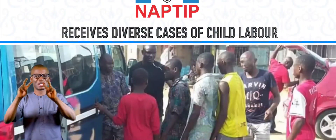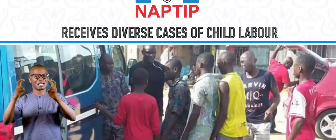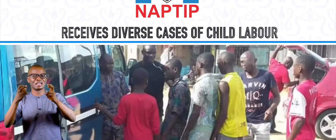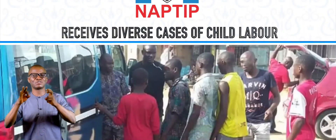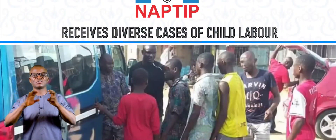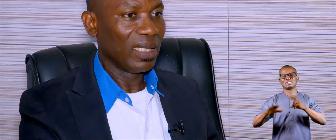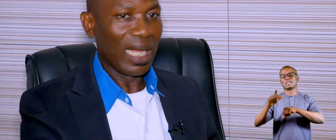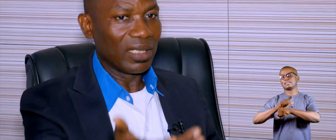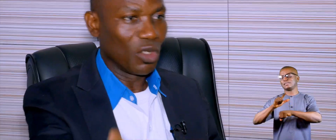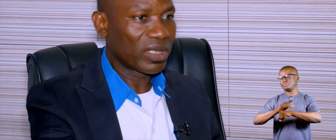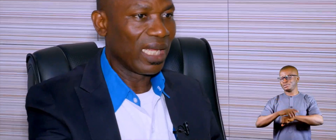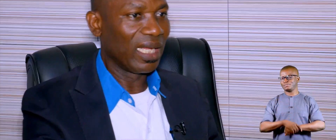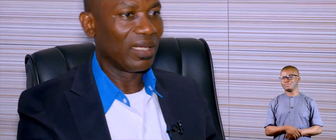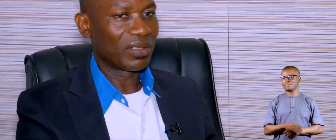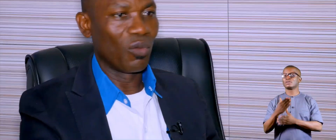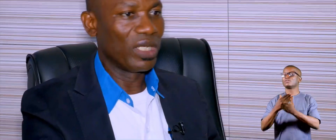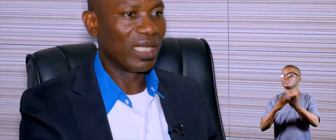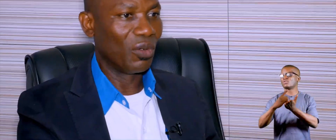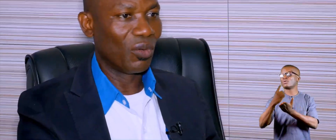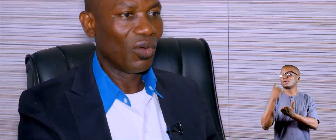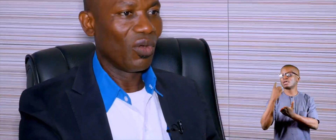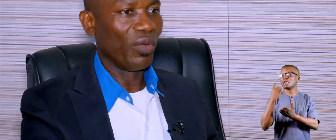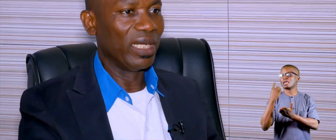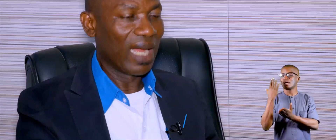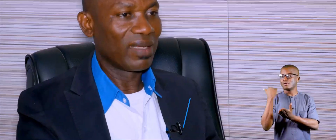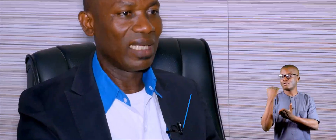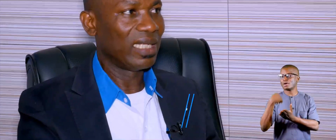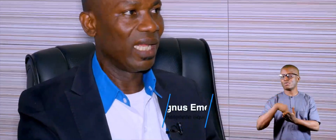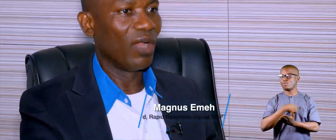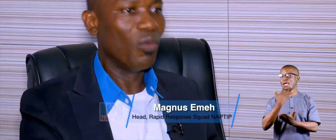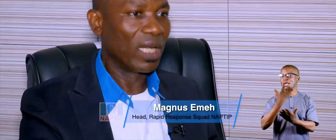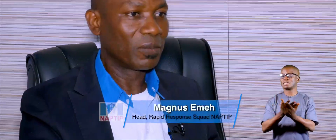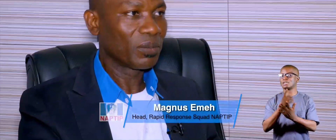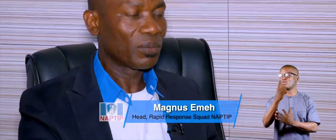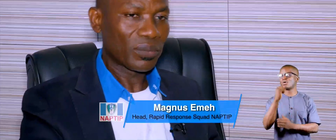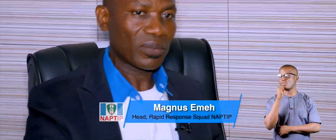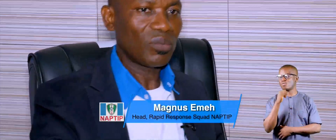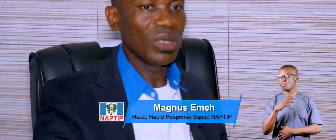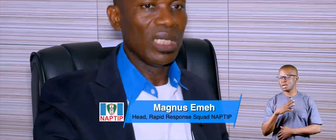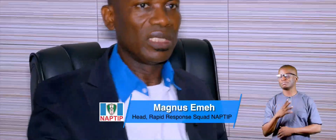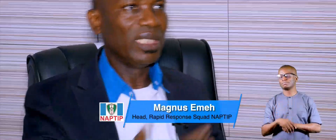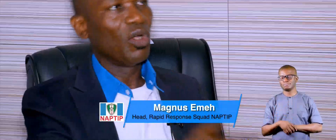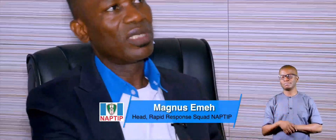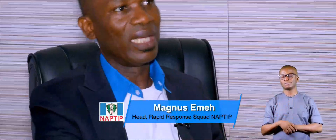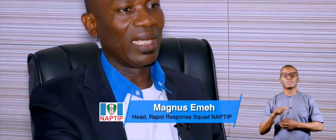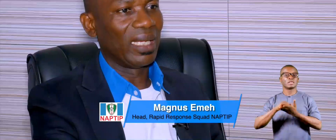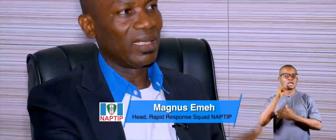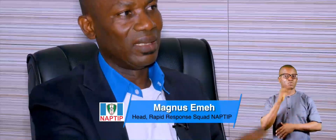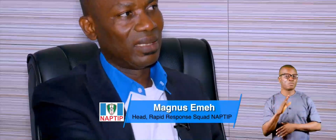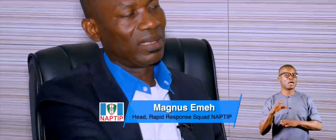labor. Just some weeks ago, we arrested a woman. She